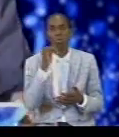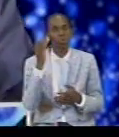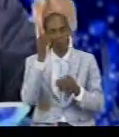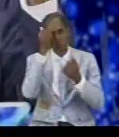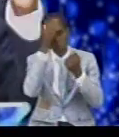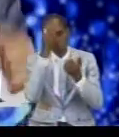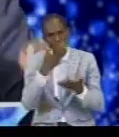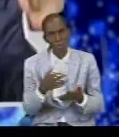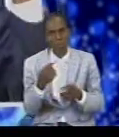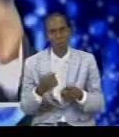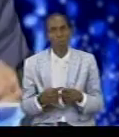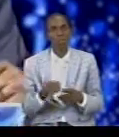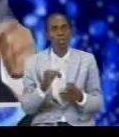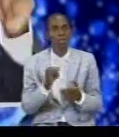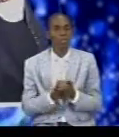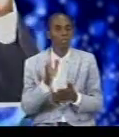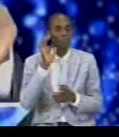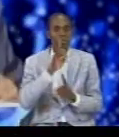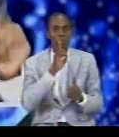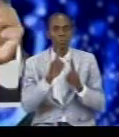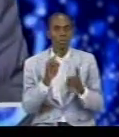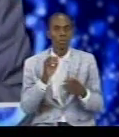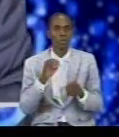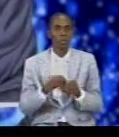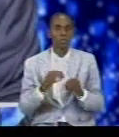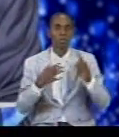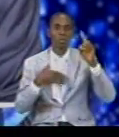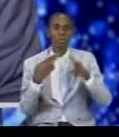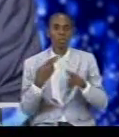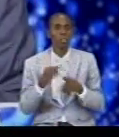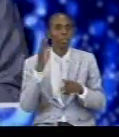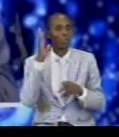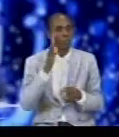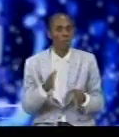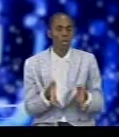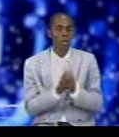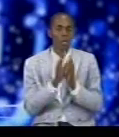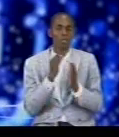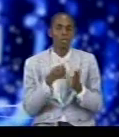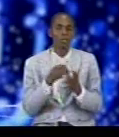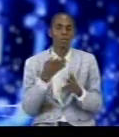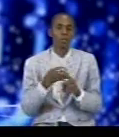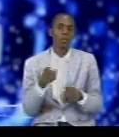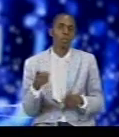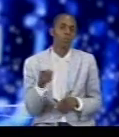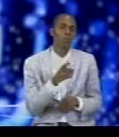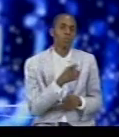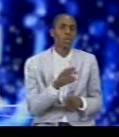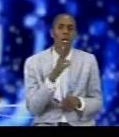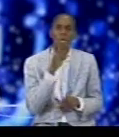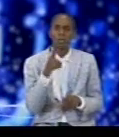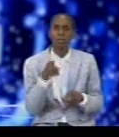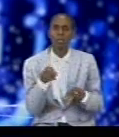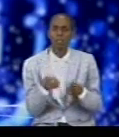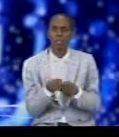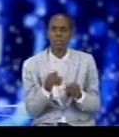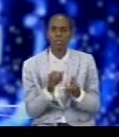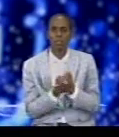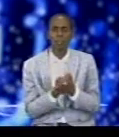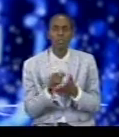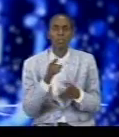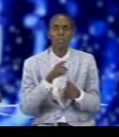he shall speak in my name, I will require it of him." So when they say, "Are you that prophet?" they were referring to